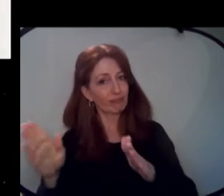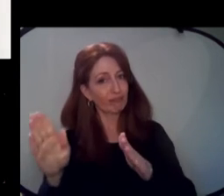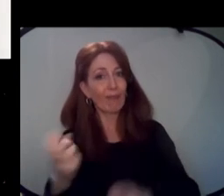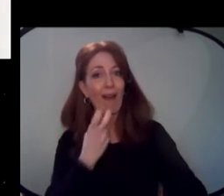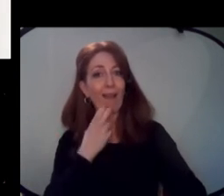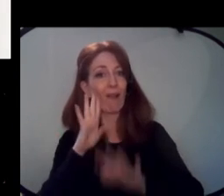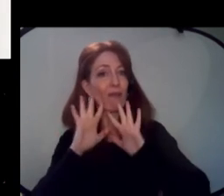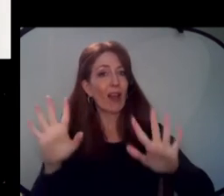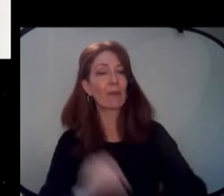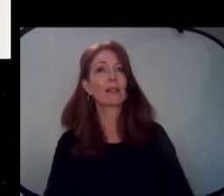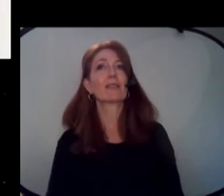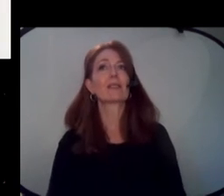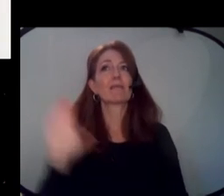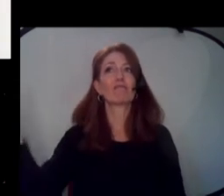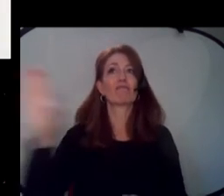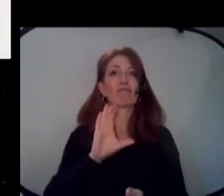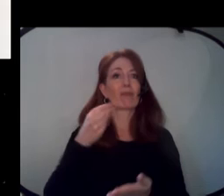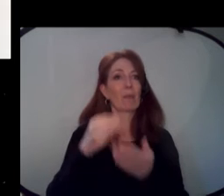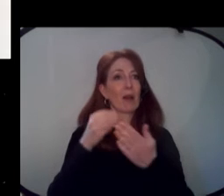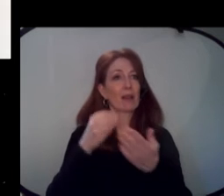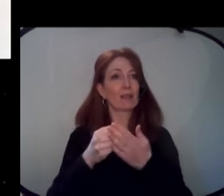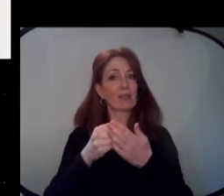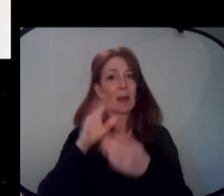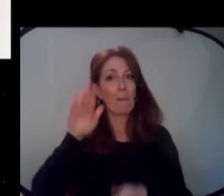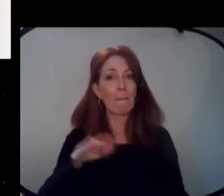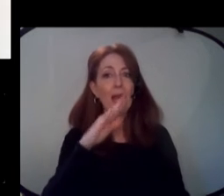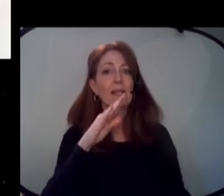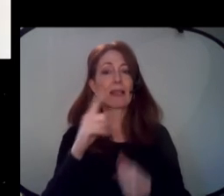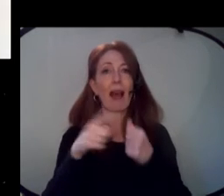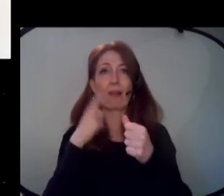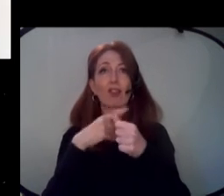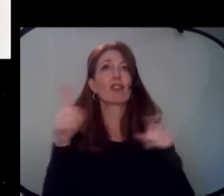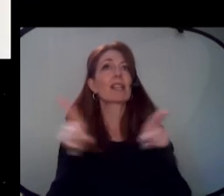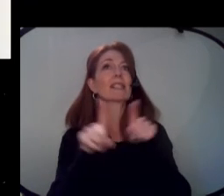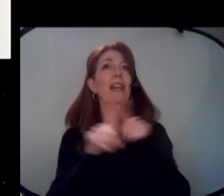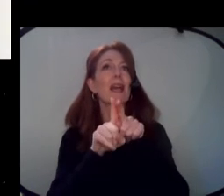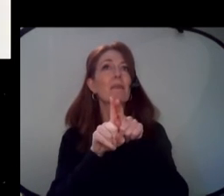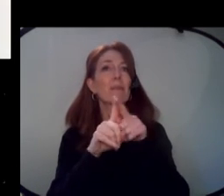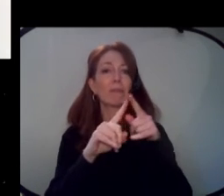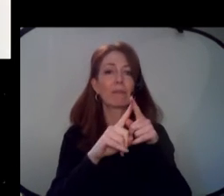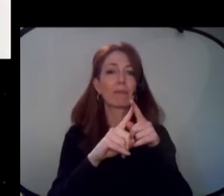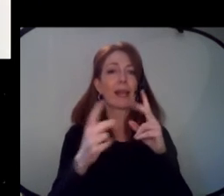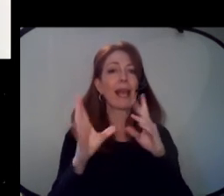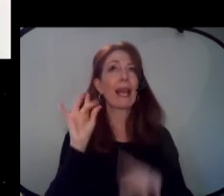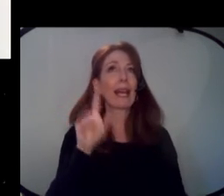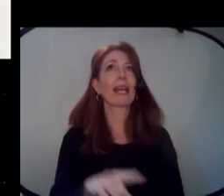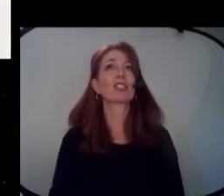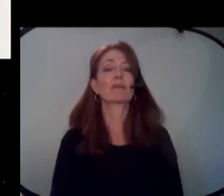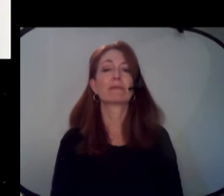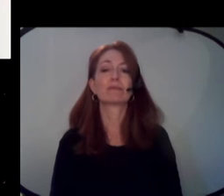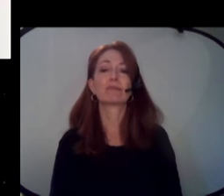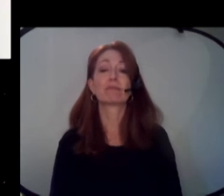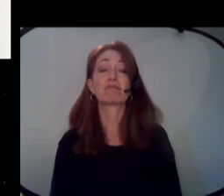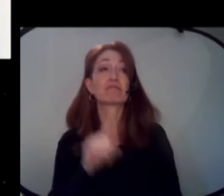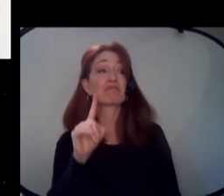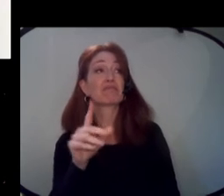to paint another allegory of inclination for the Casabuonarotti. And she also gets to know people